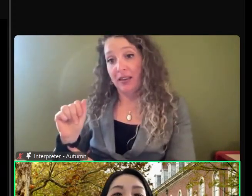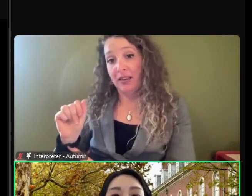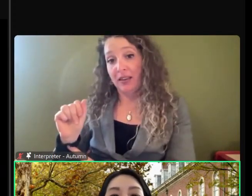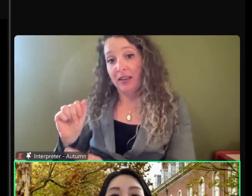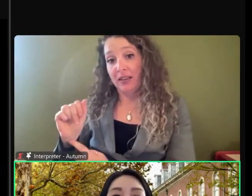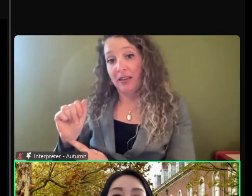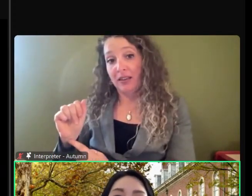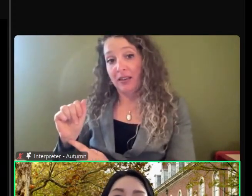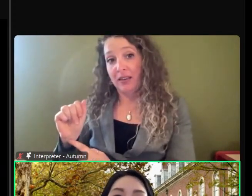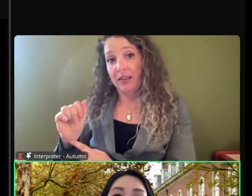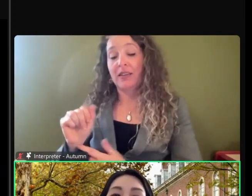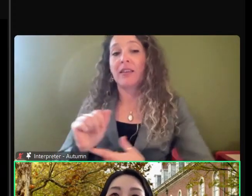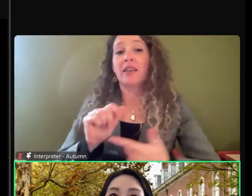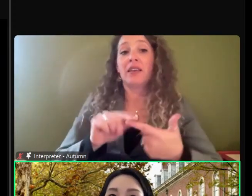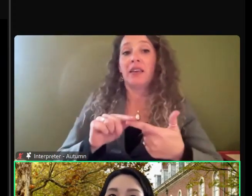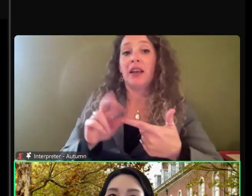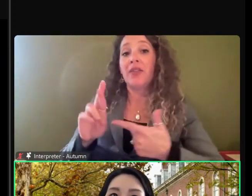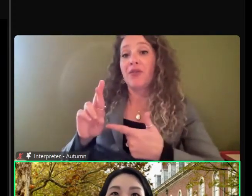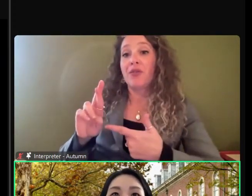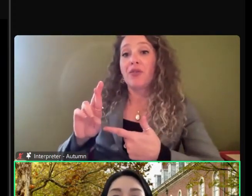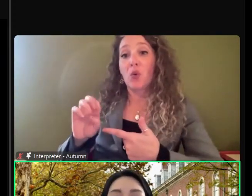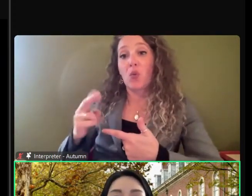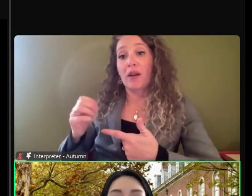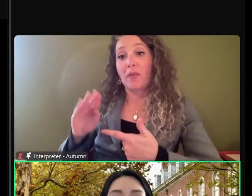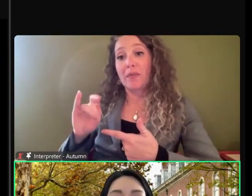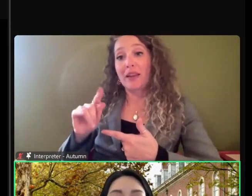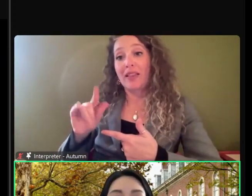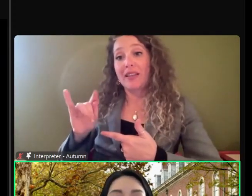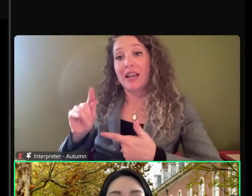know Rehabilitation Act of 1973.